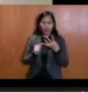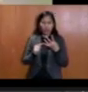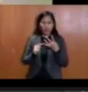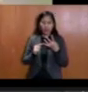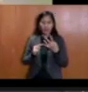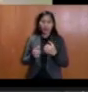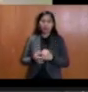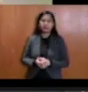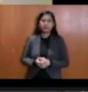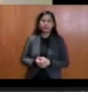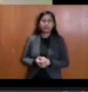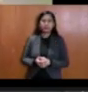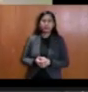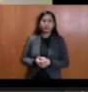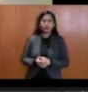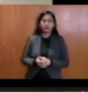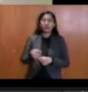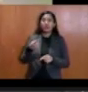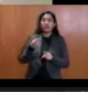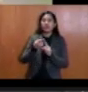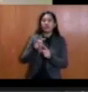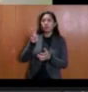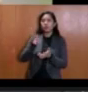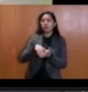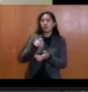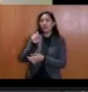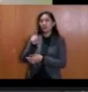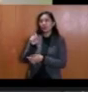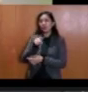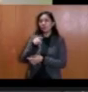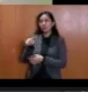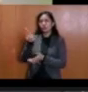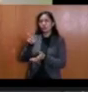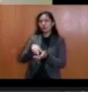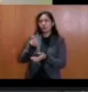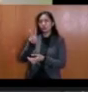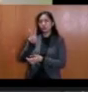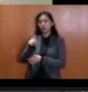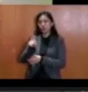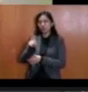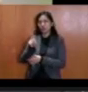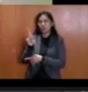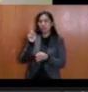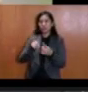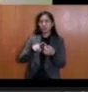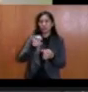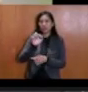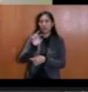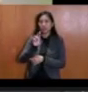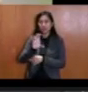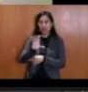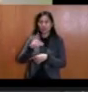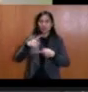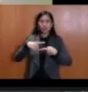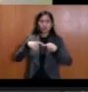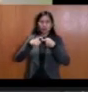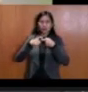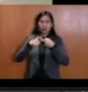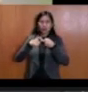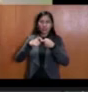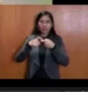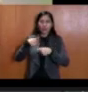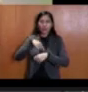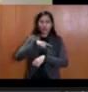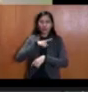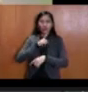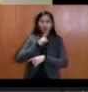And from 2011 to 2021, until ERC suspended, we were actually